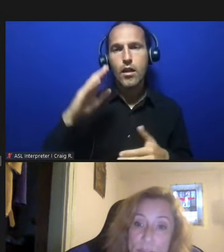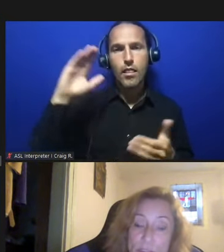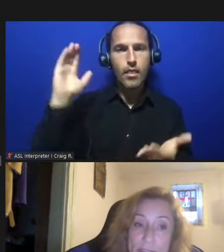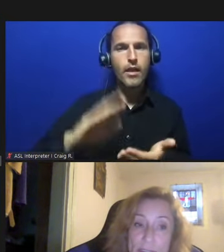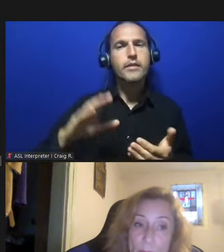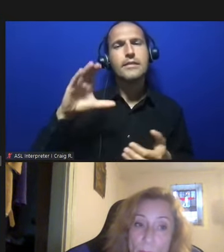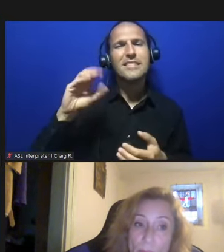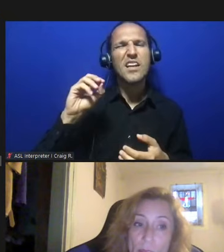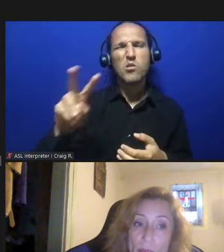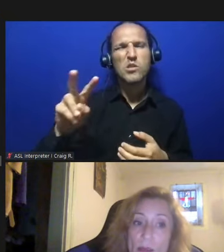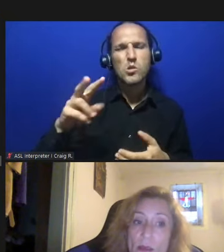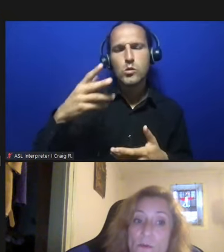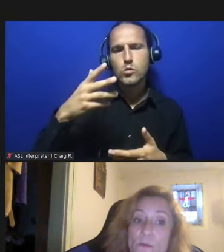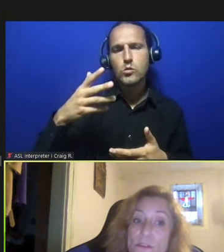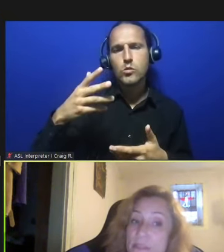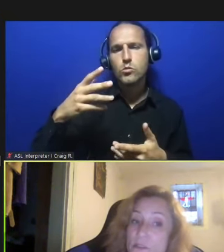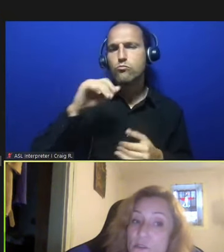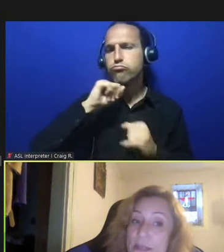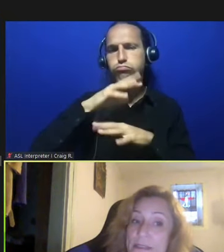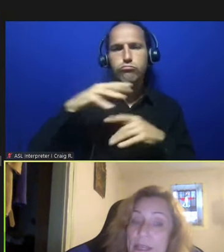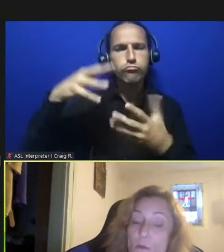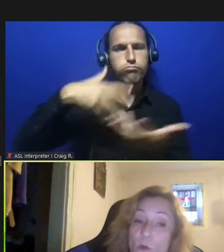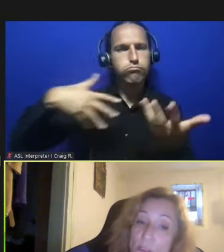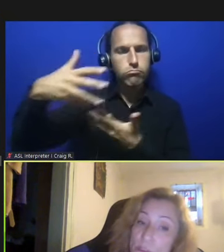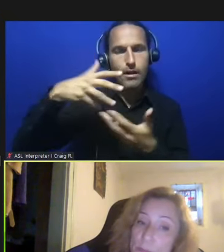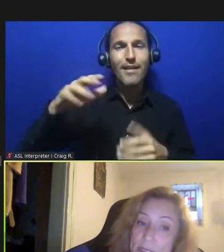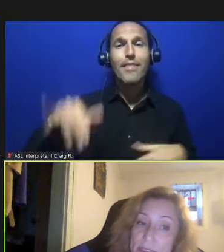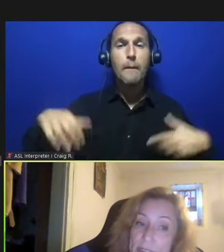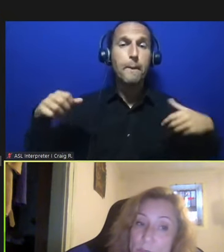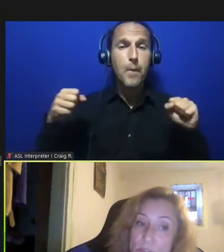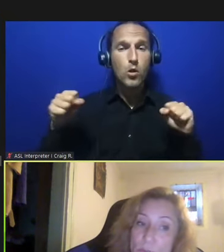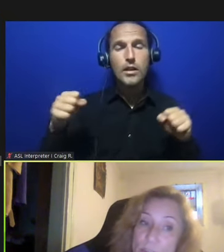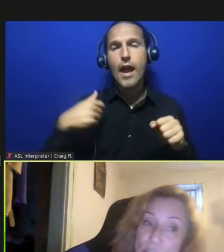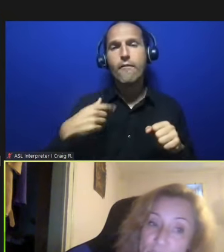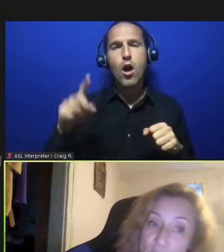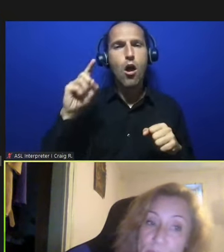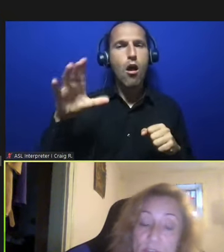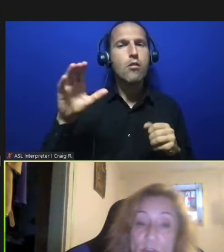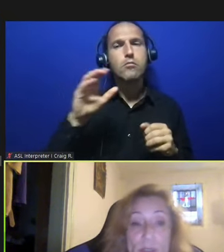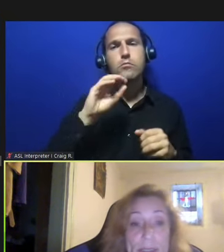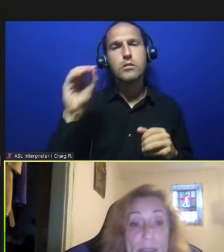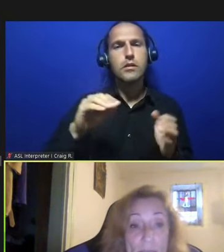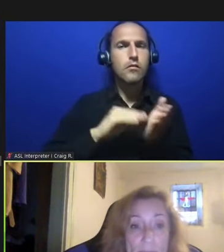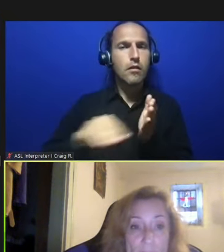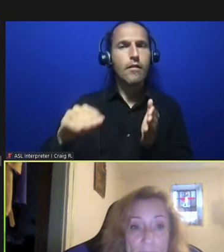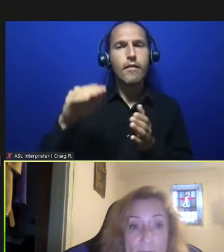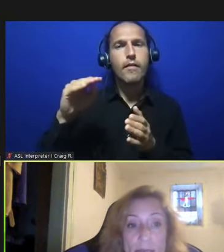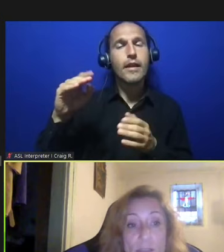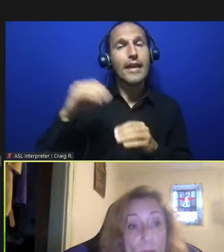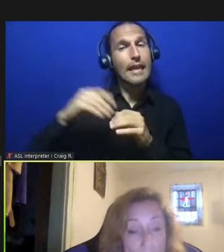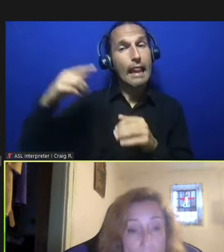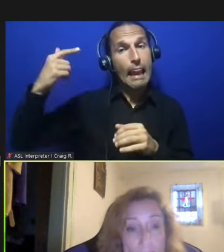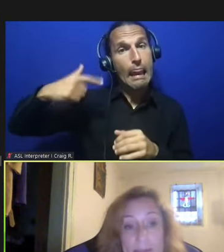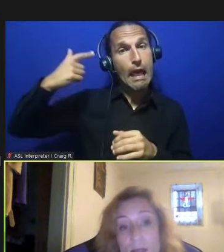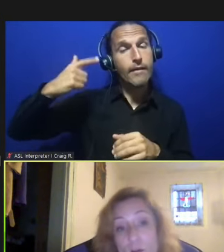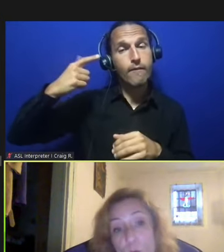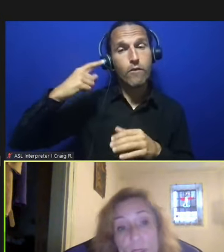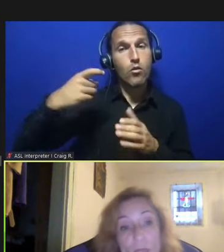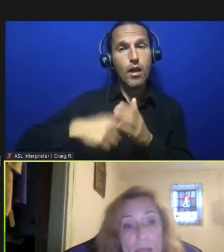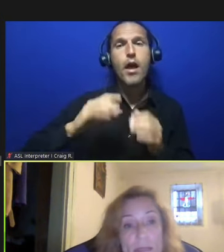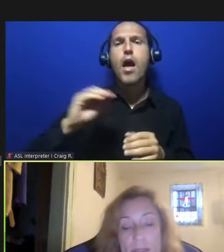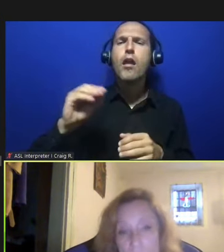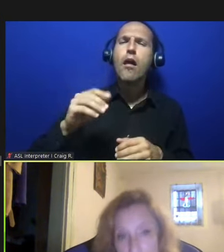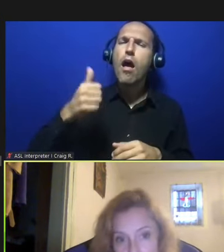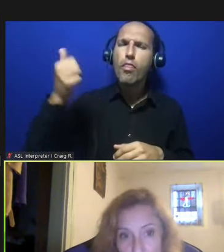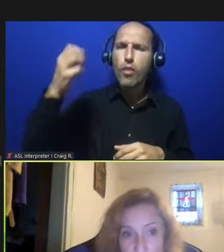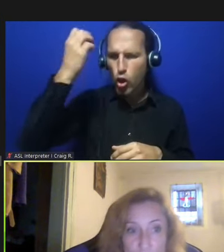CO2 emissions. Motorcycles are granted a 100% exemption from congestion-based tolling in London, as well as in Stockholm,